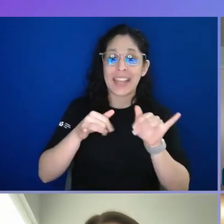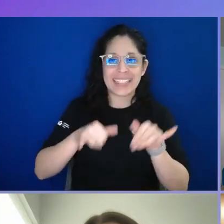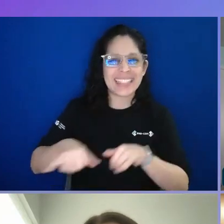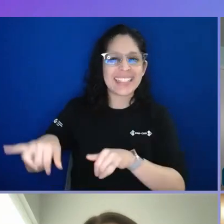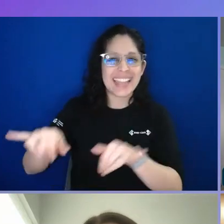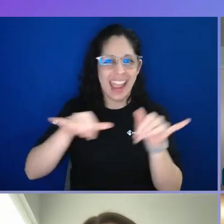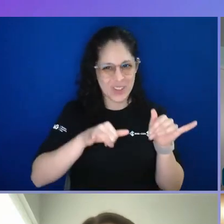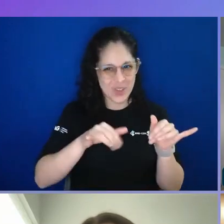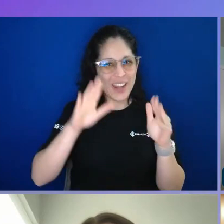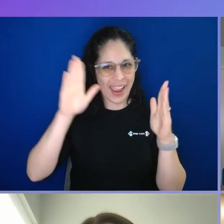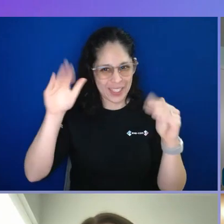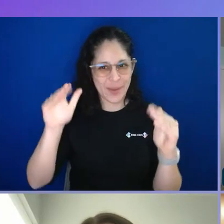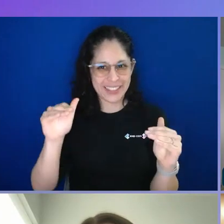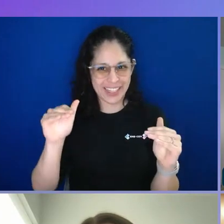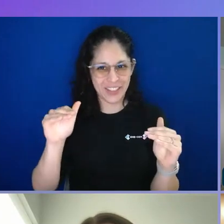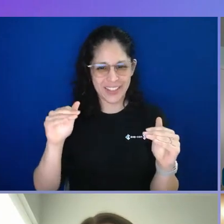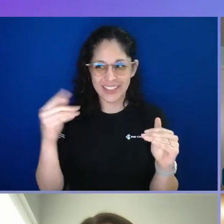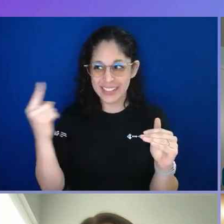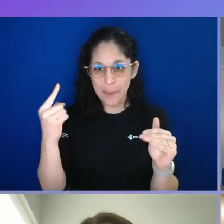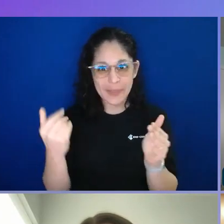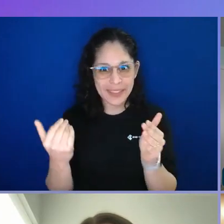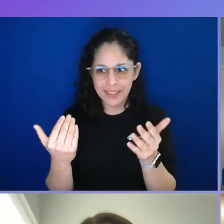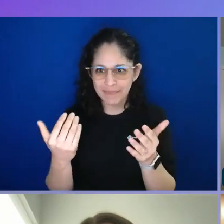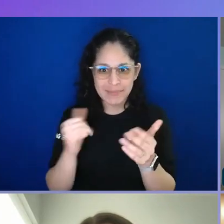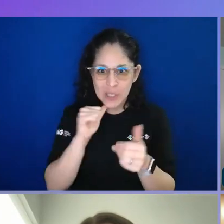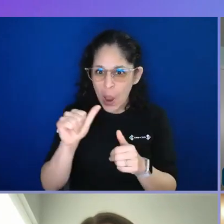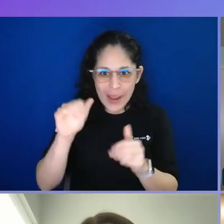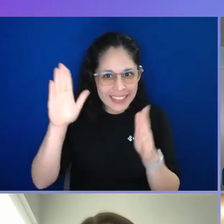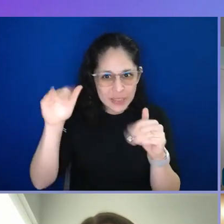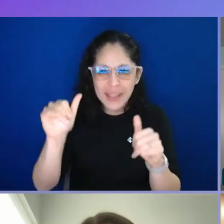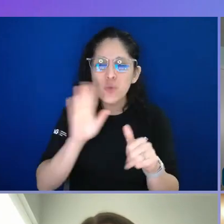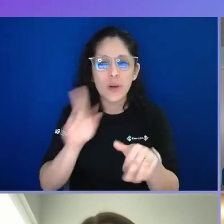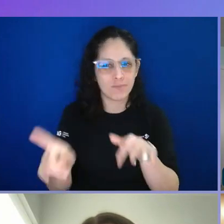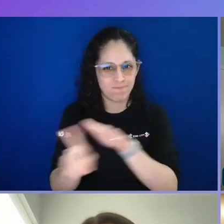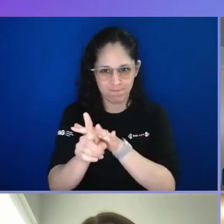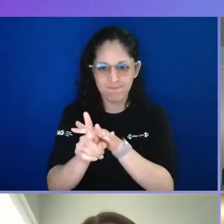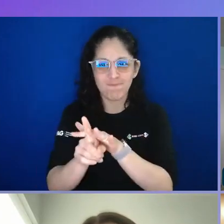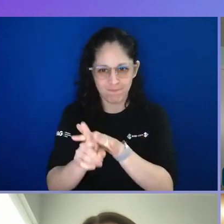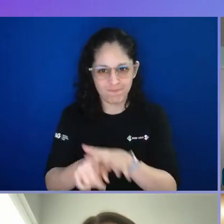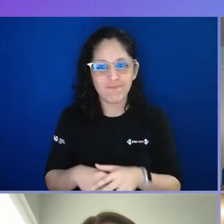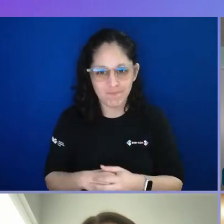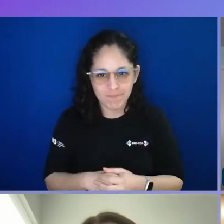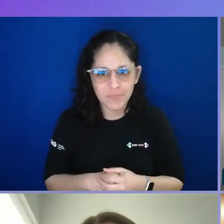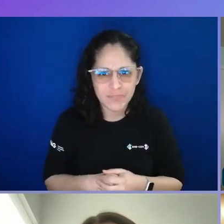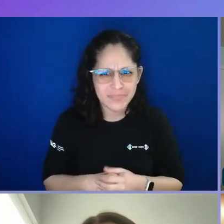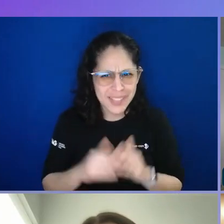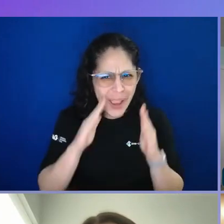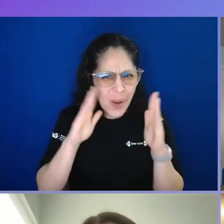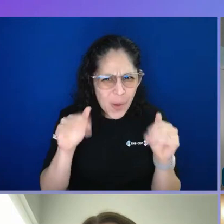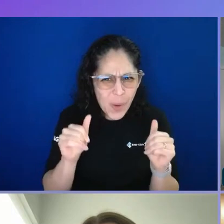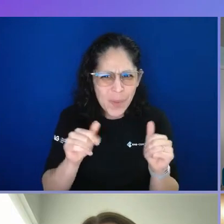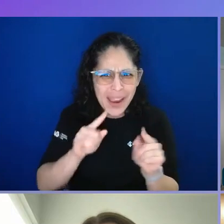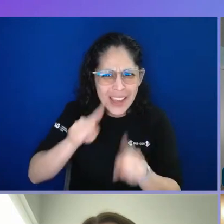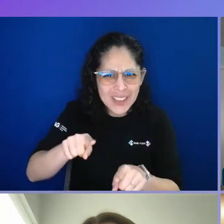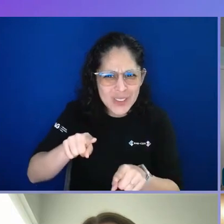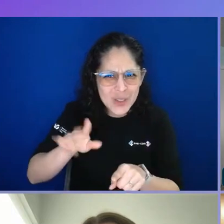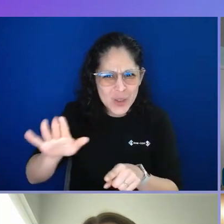point of something is always going to be unexpected. I hope I answered that